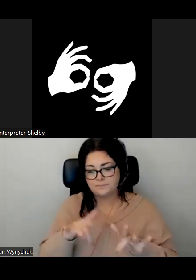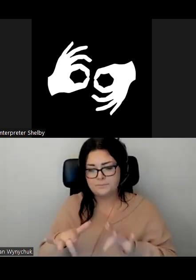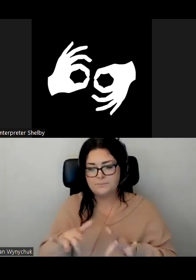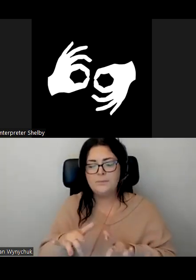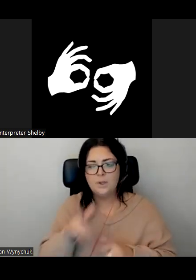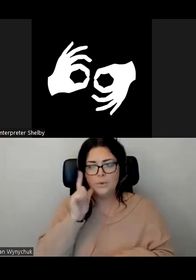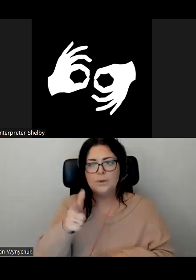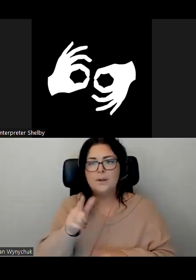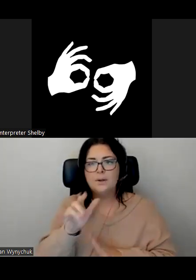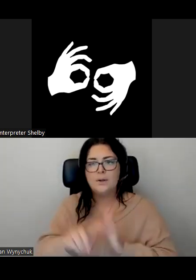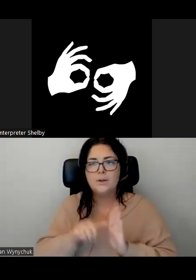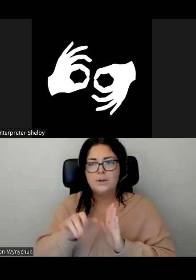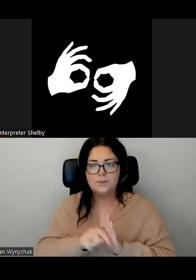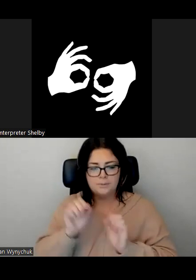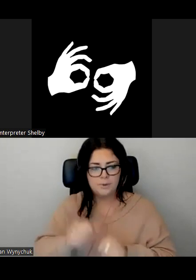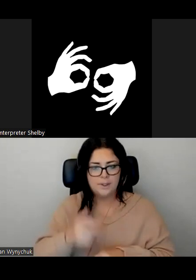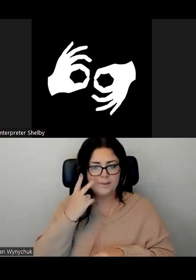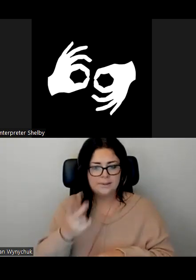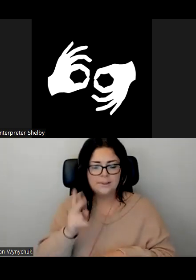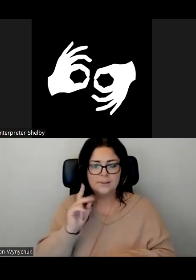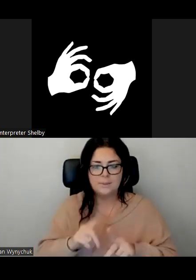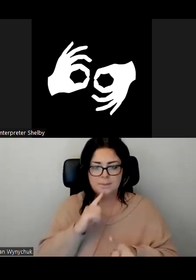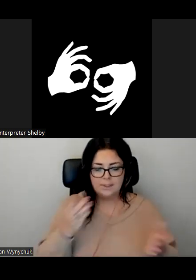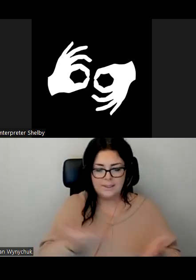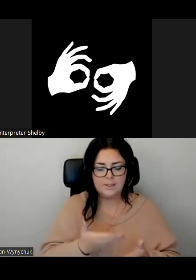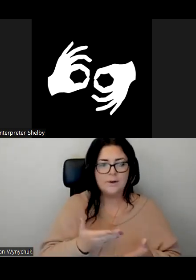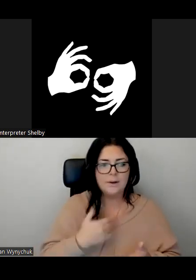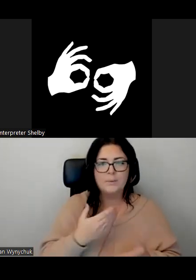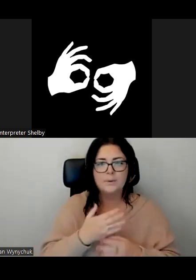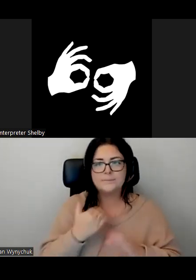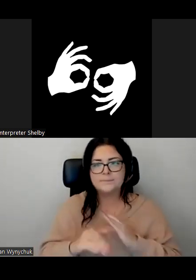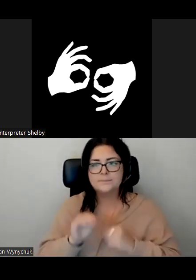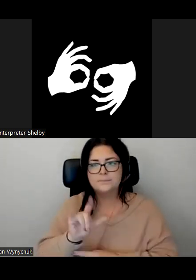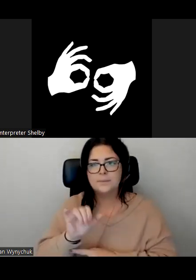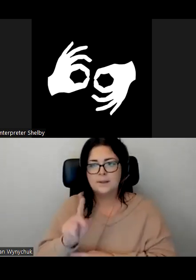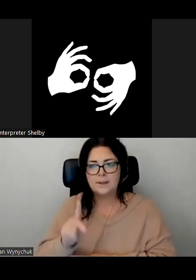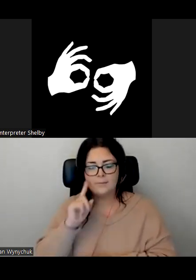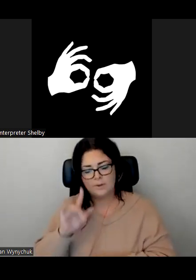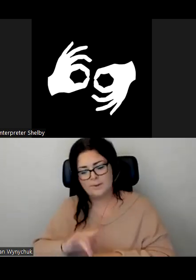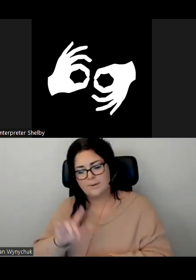on our YouTube channel. Everybody that's on the call today will receive the link afterwards.